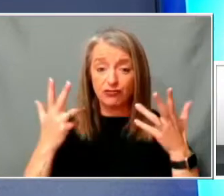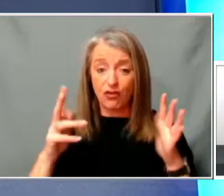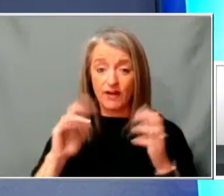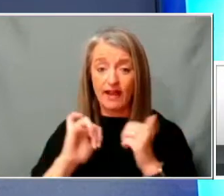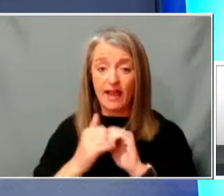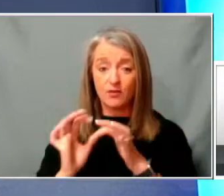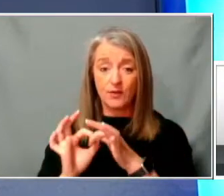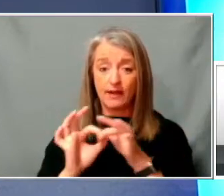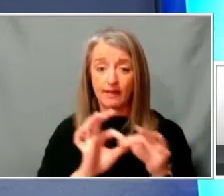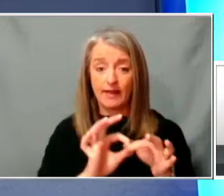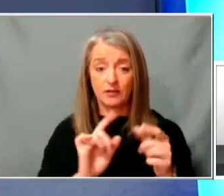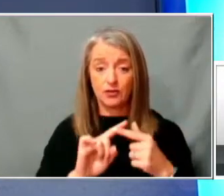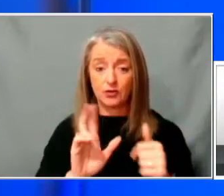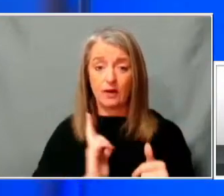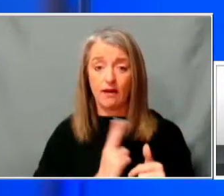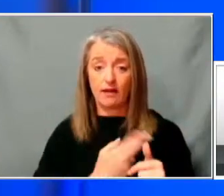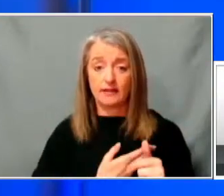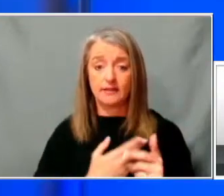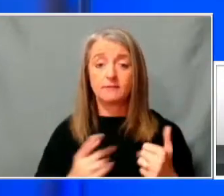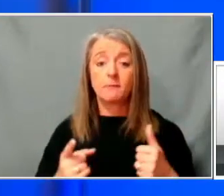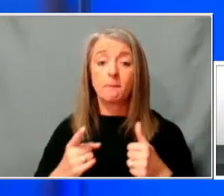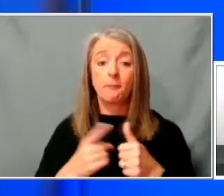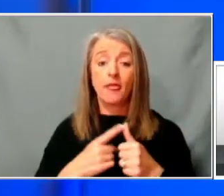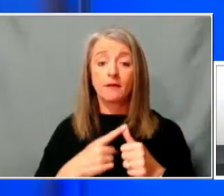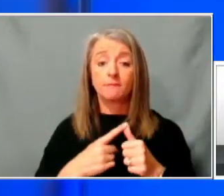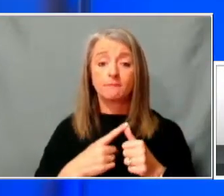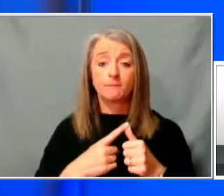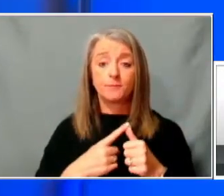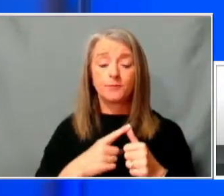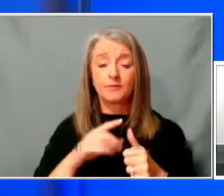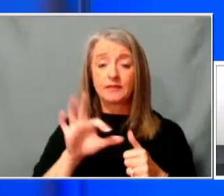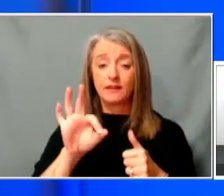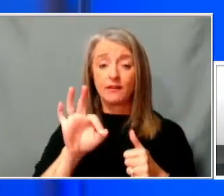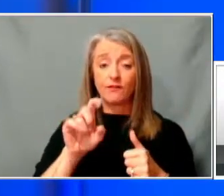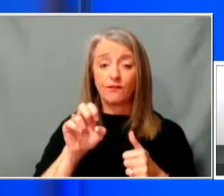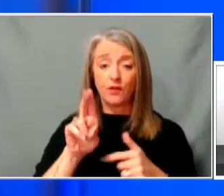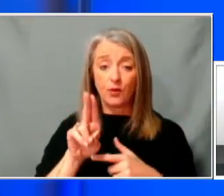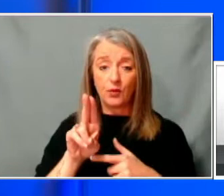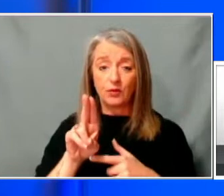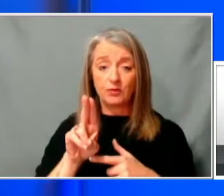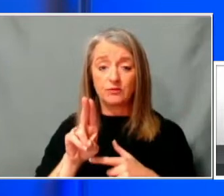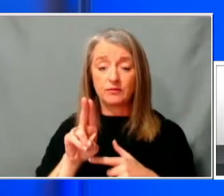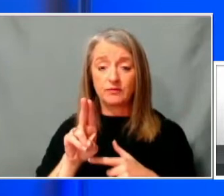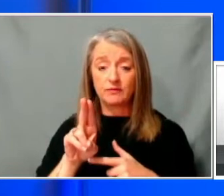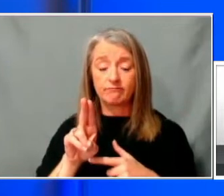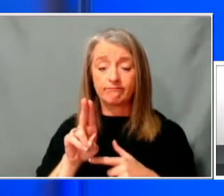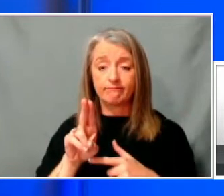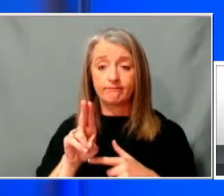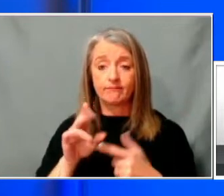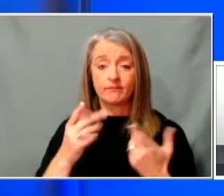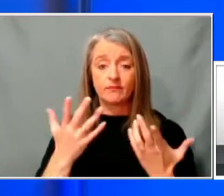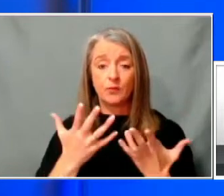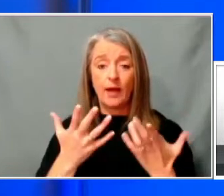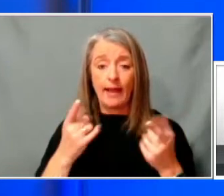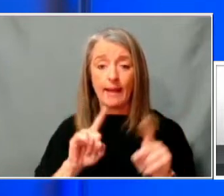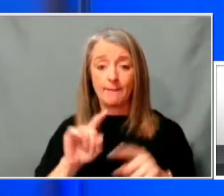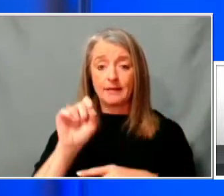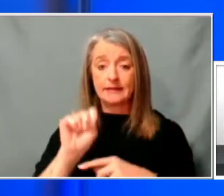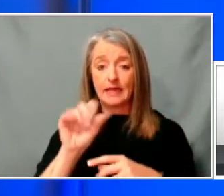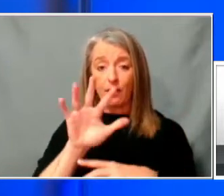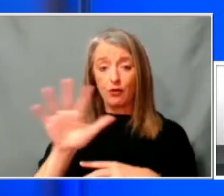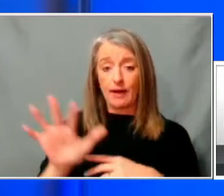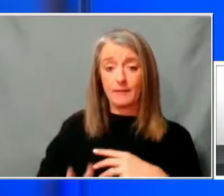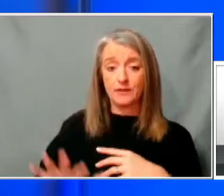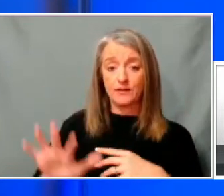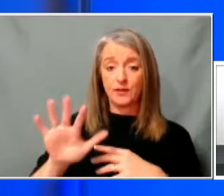relate to us here? Yeah, I mean, I think first of all, if we're talking about influenza, we have to really take our cues from what happens in the southern hemisphere